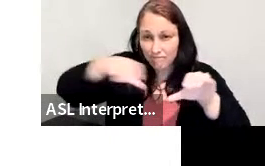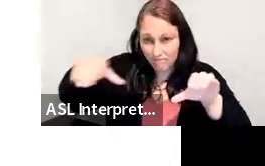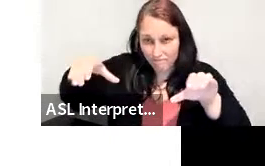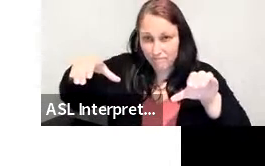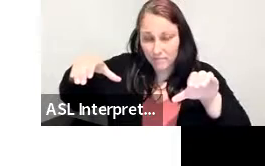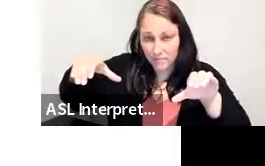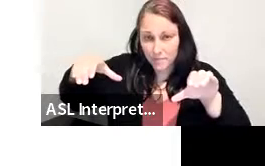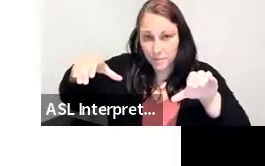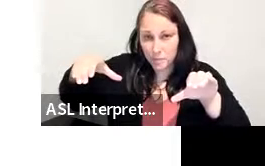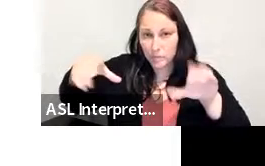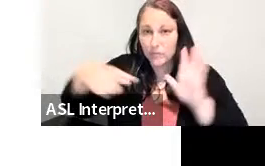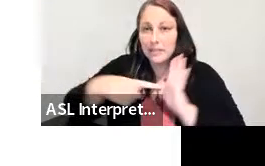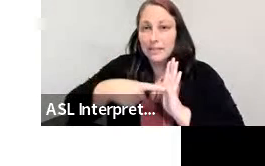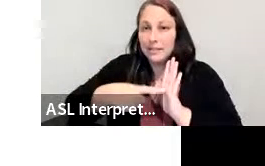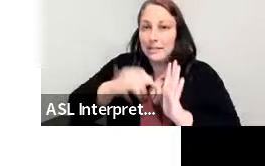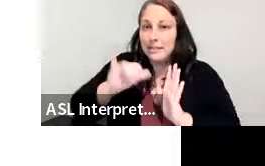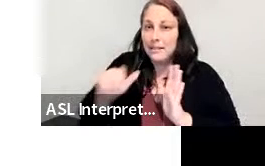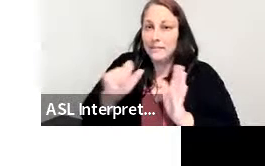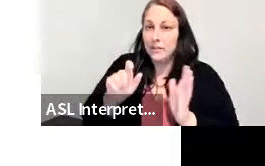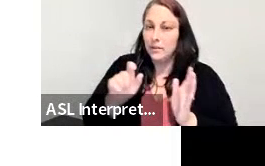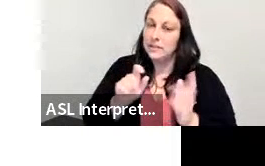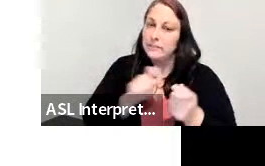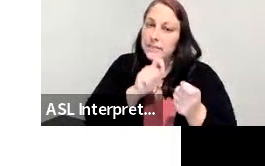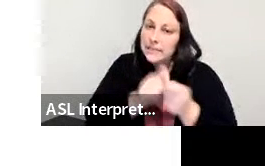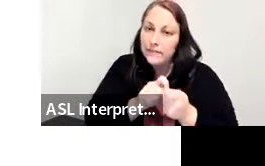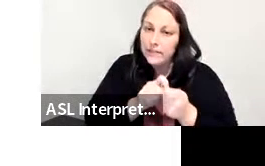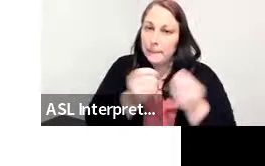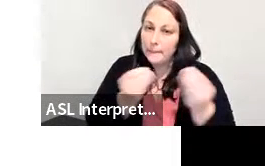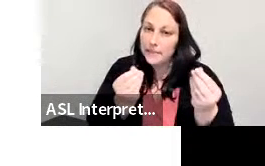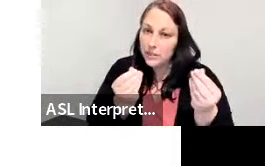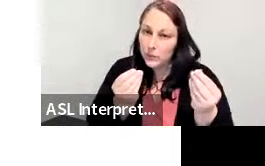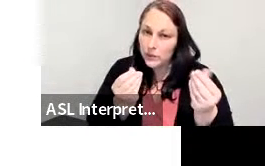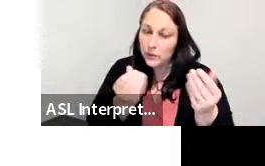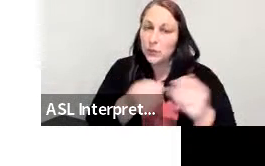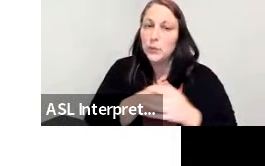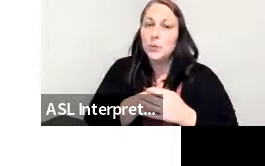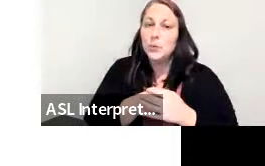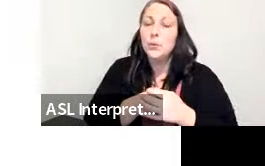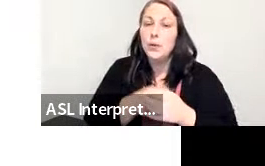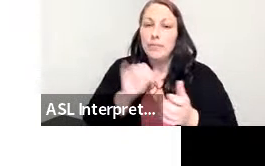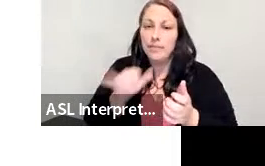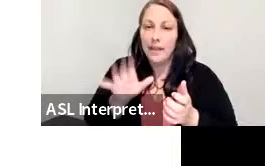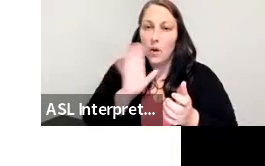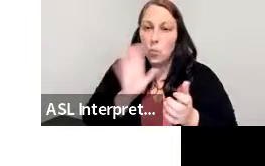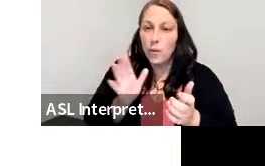represent a unique material articulation that breaks down the building and helps